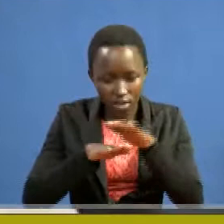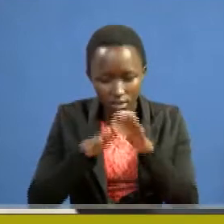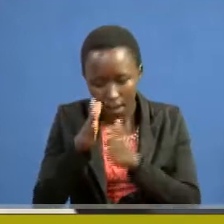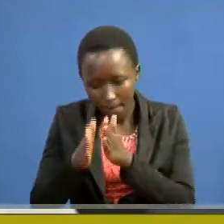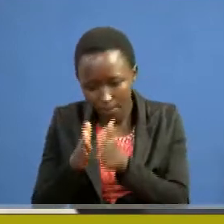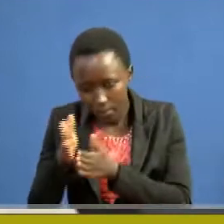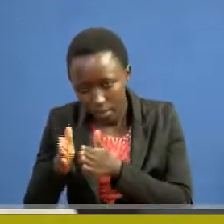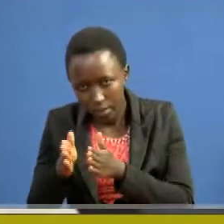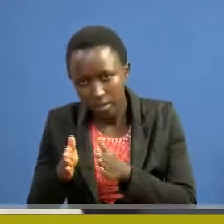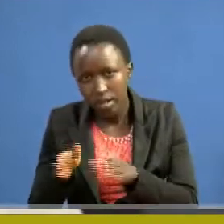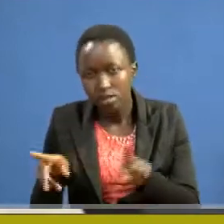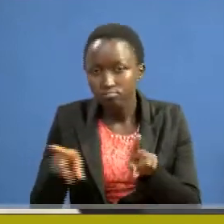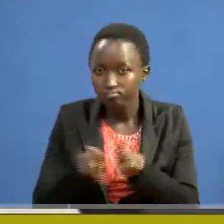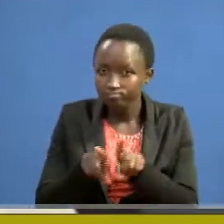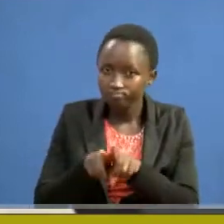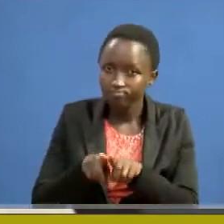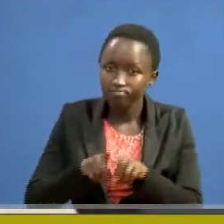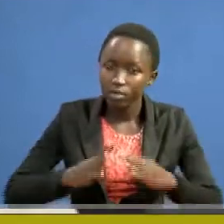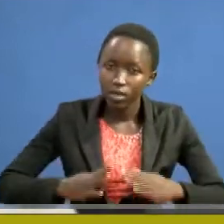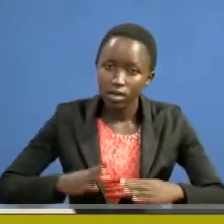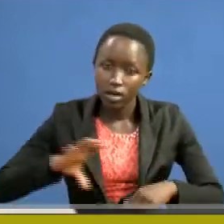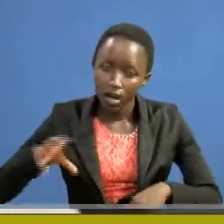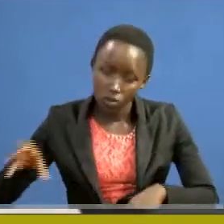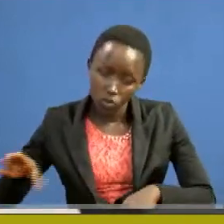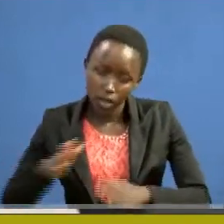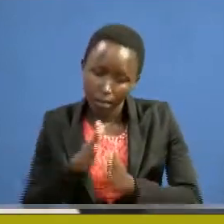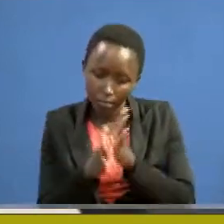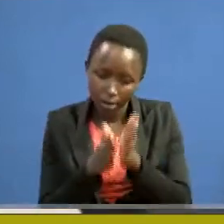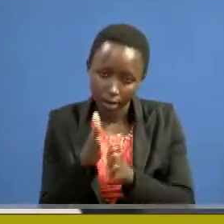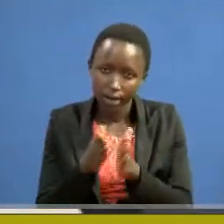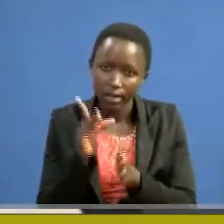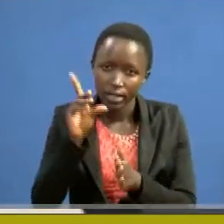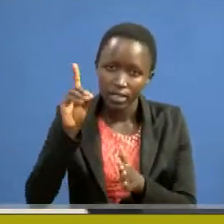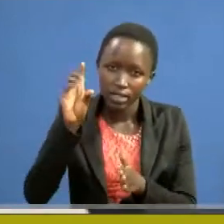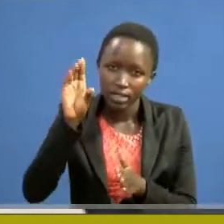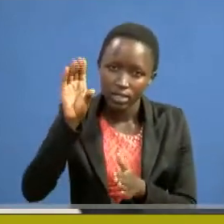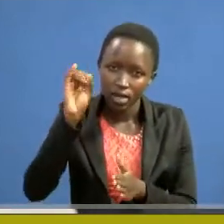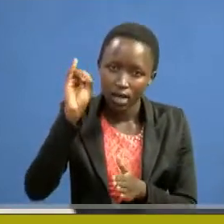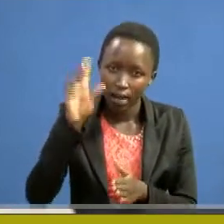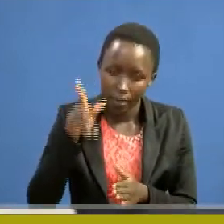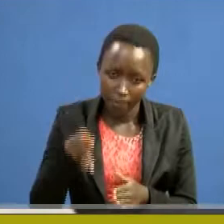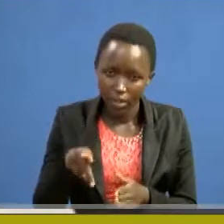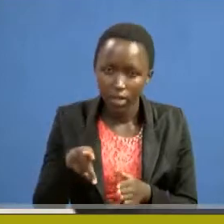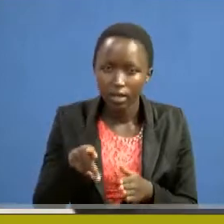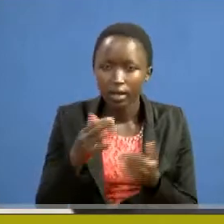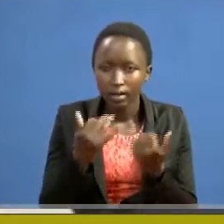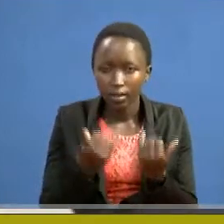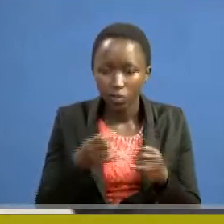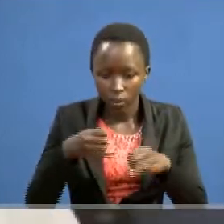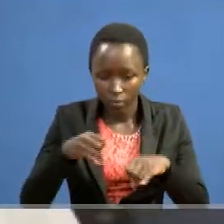planned as per our county integrated development plan, that is the CIDP, of which we are currently implementing.